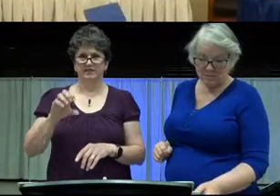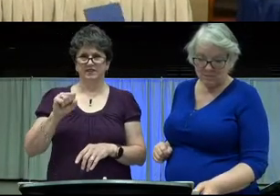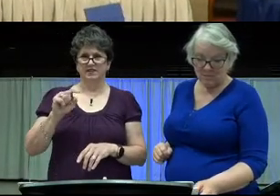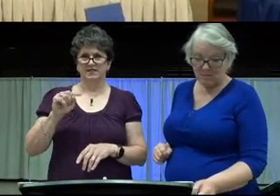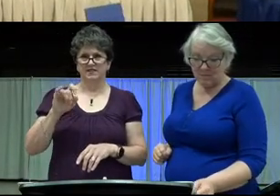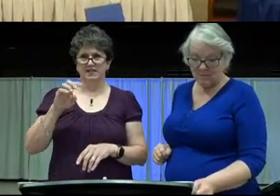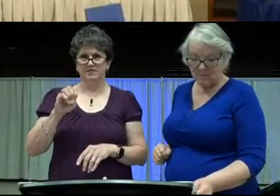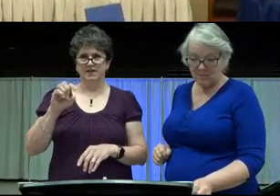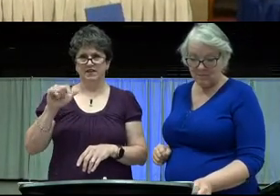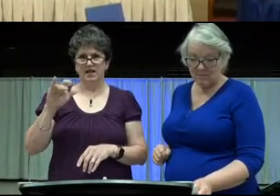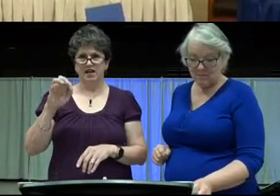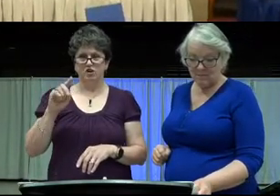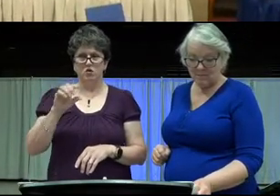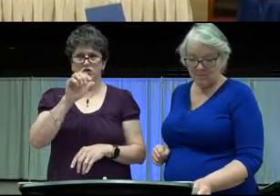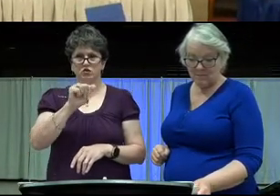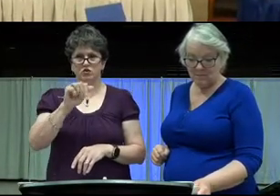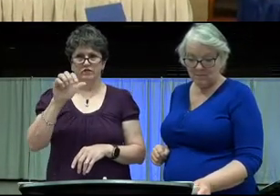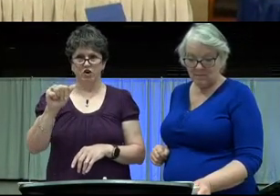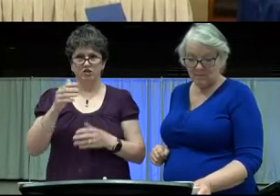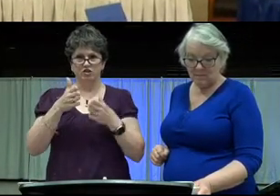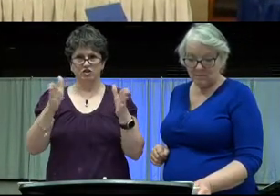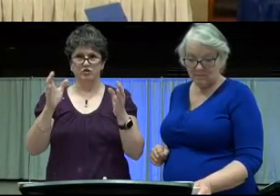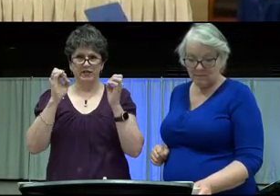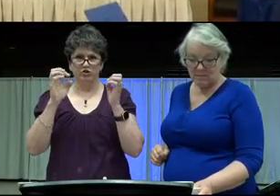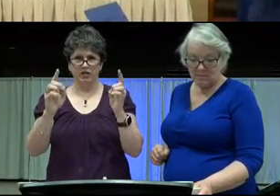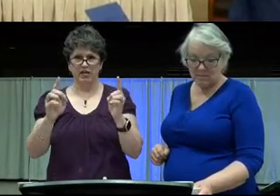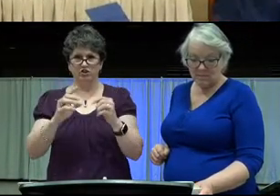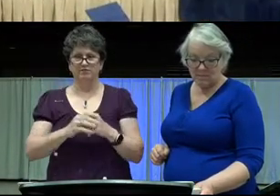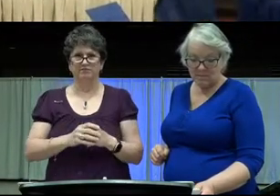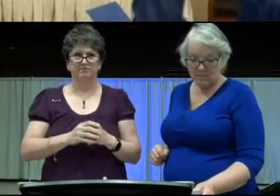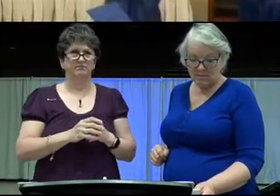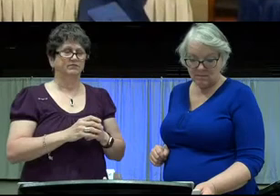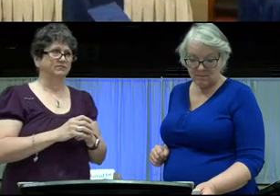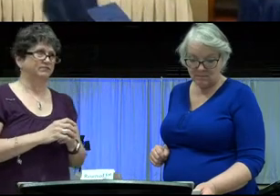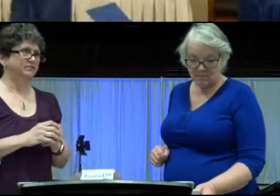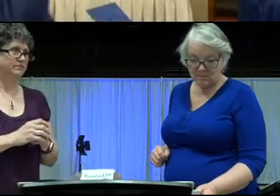Stevie Gladow, Associate of Arts, General Education.